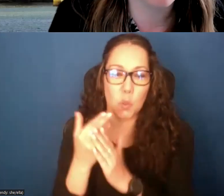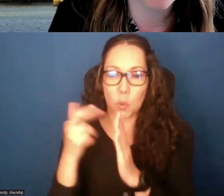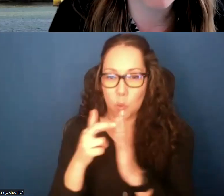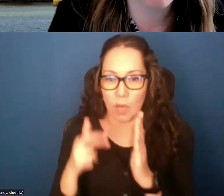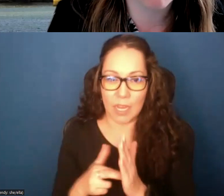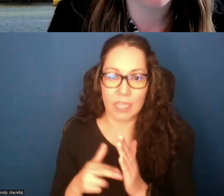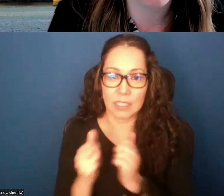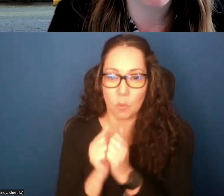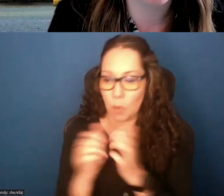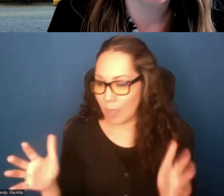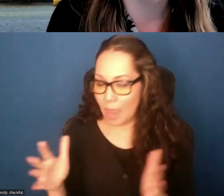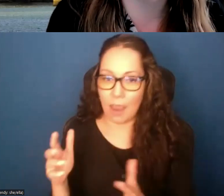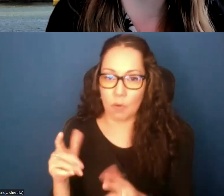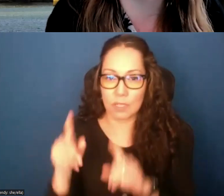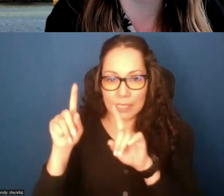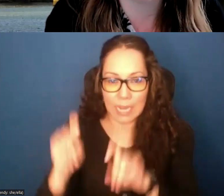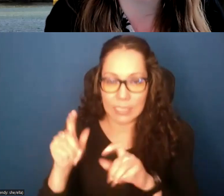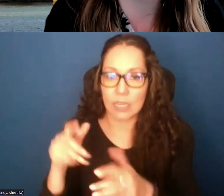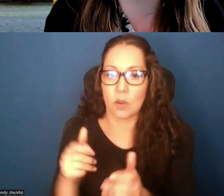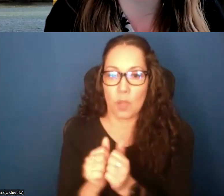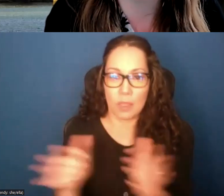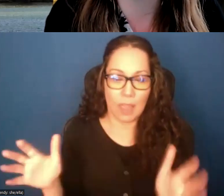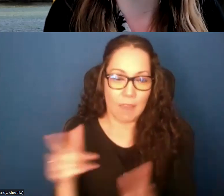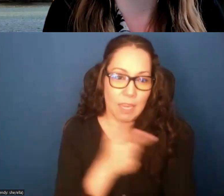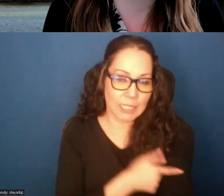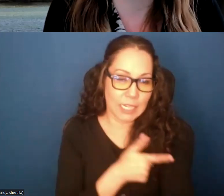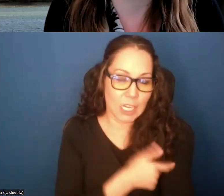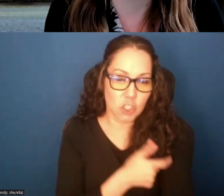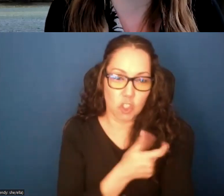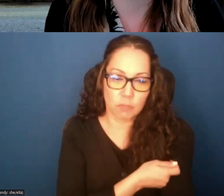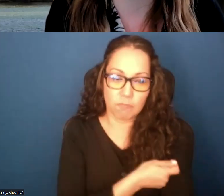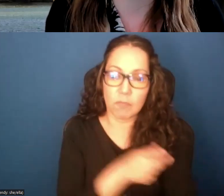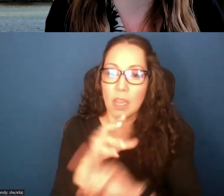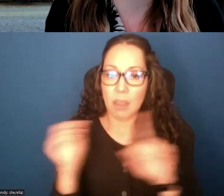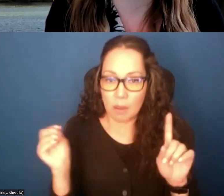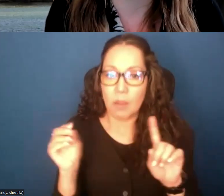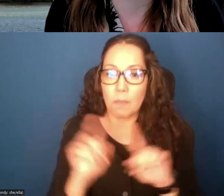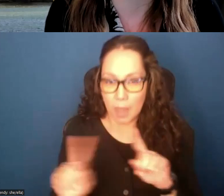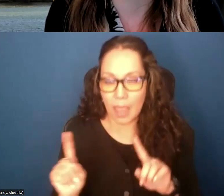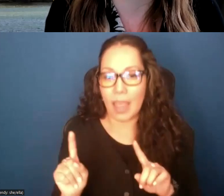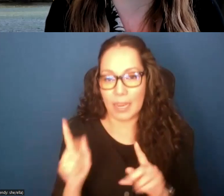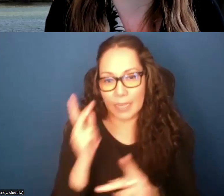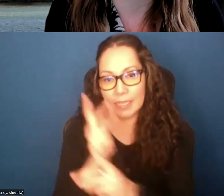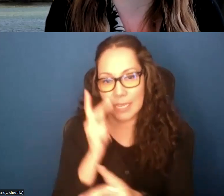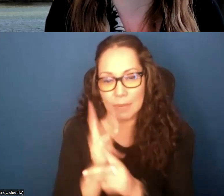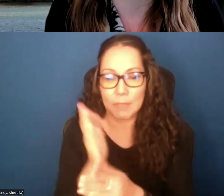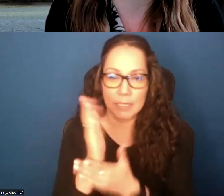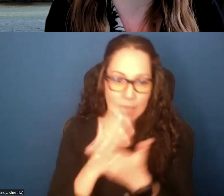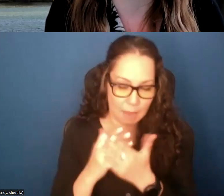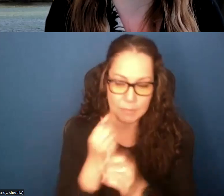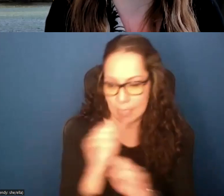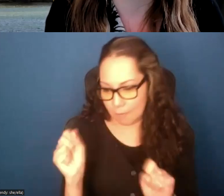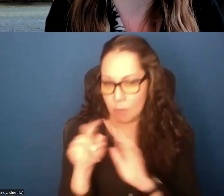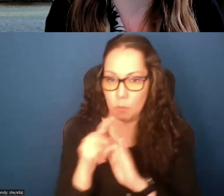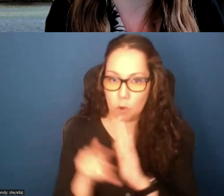vaccination or testing requirements, but did maintain certain safety protocols such as self